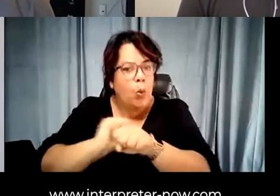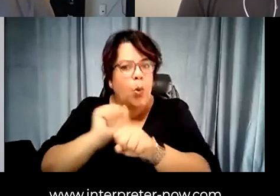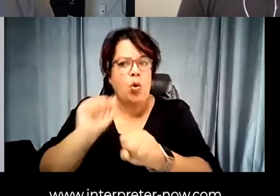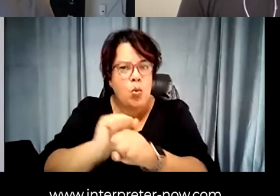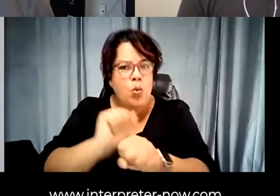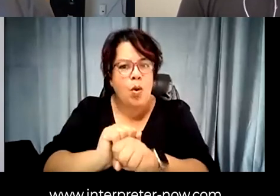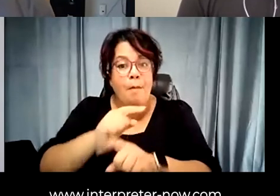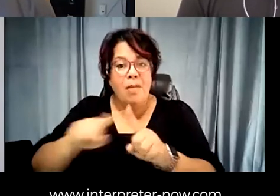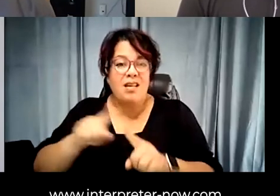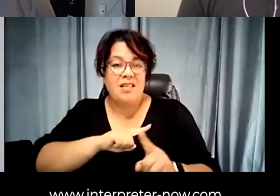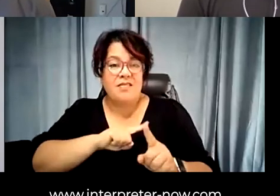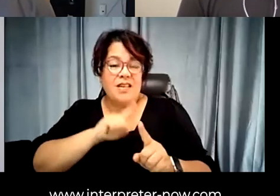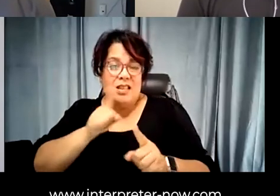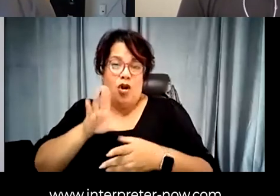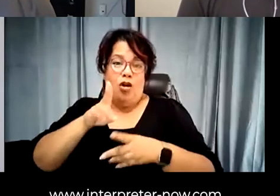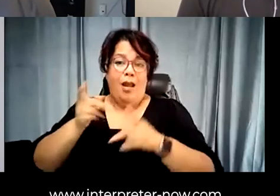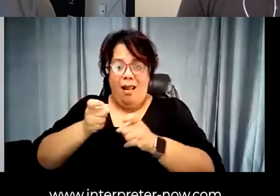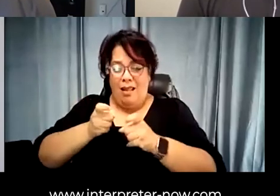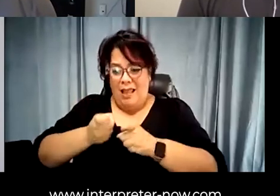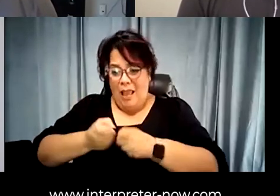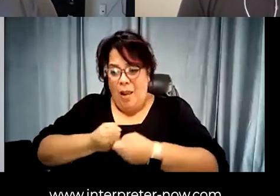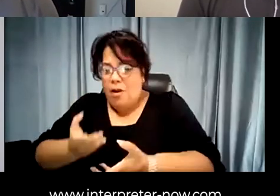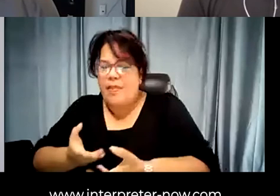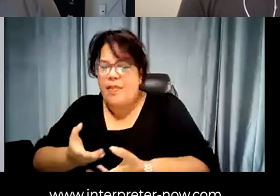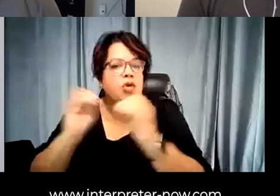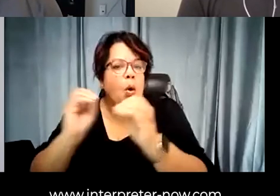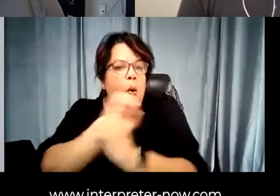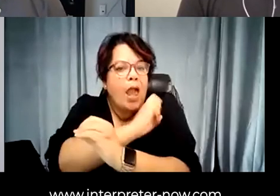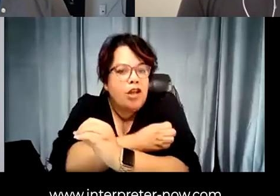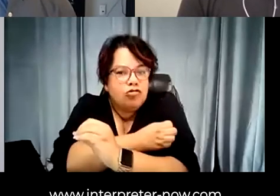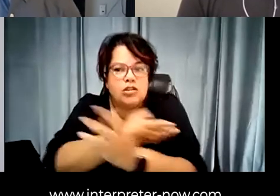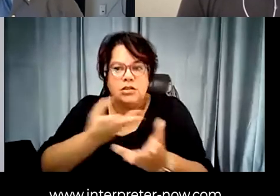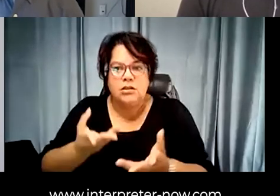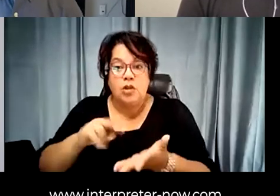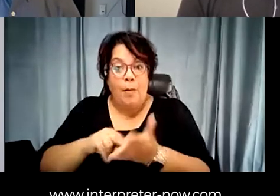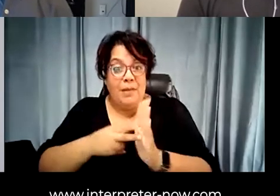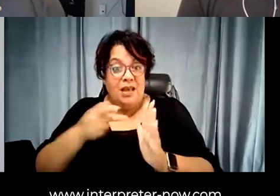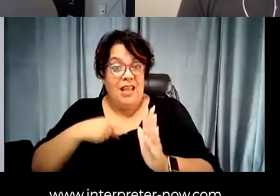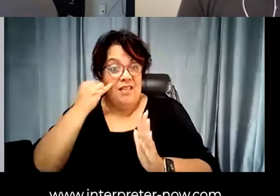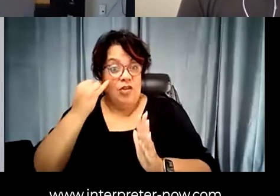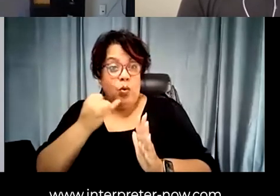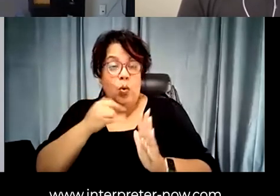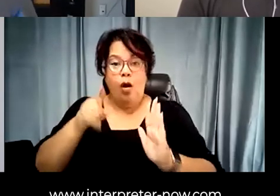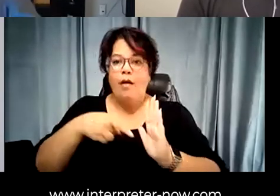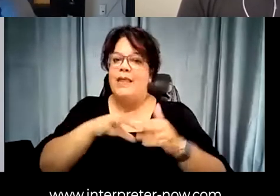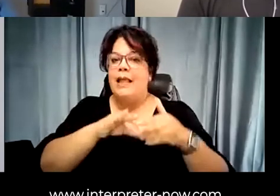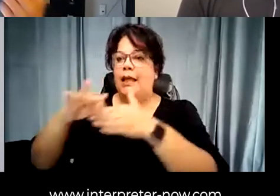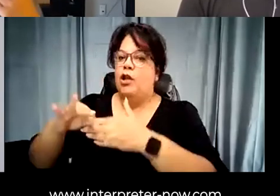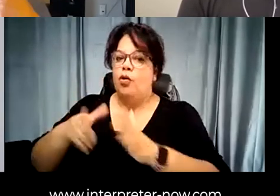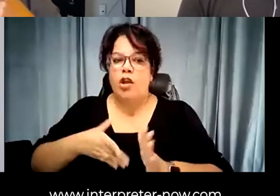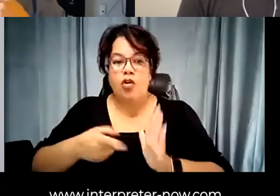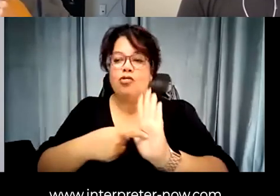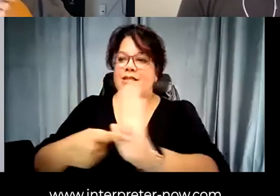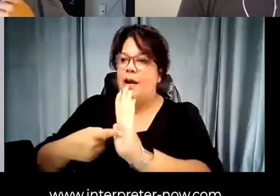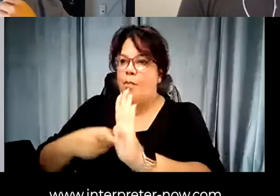literally have no energy to do it. And so if you can be the difference of your employees taking a day off before they need it, look at